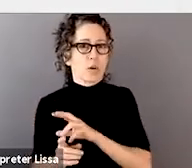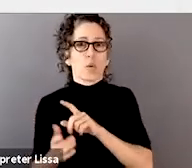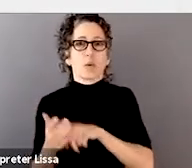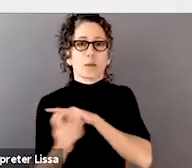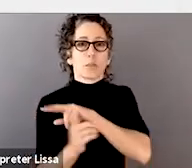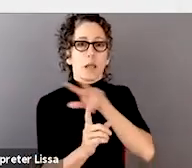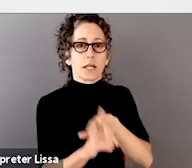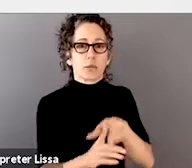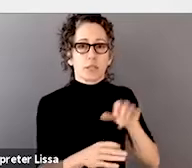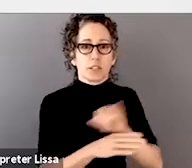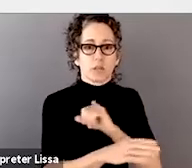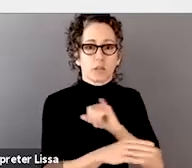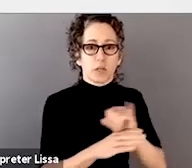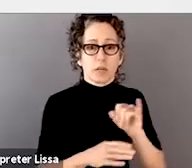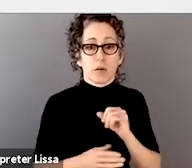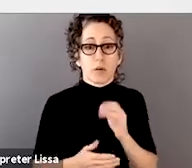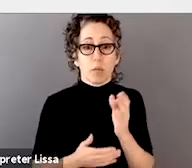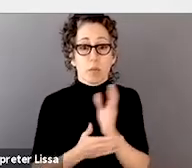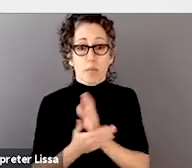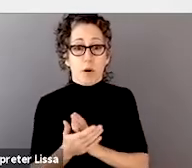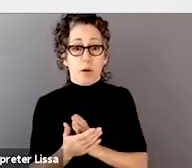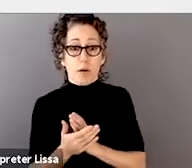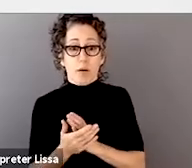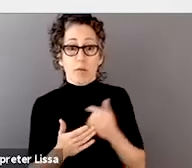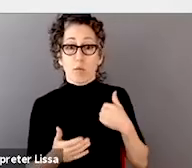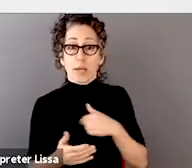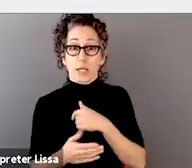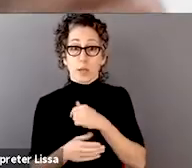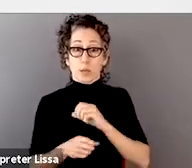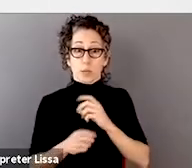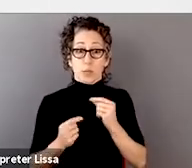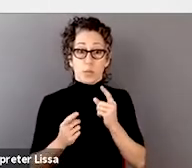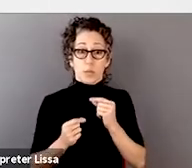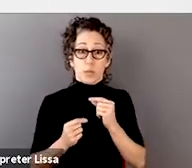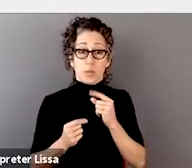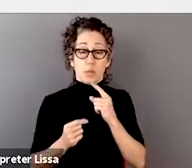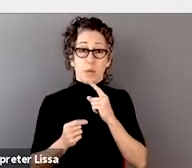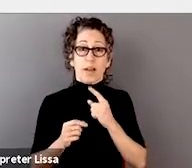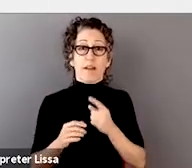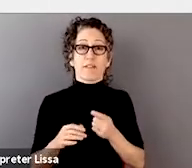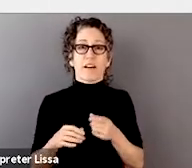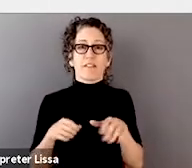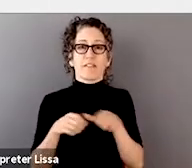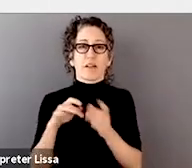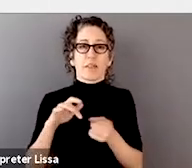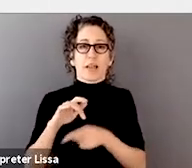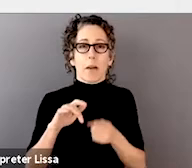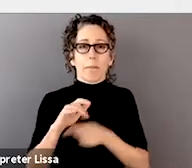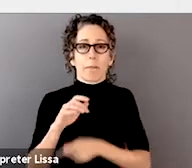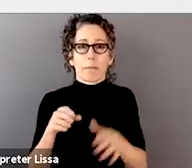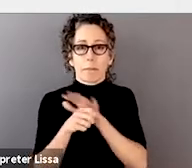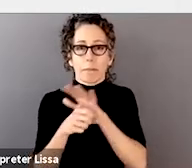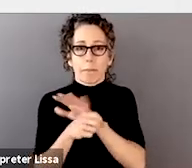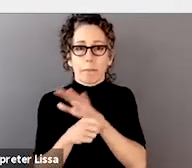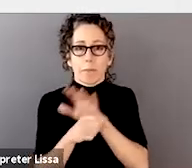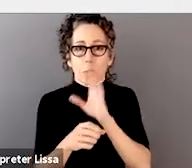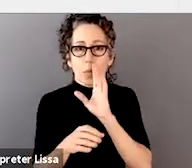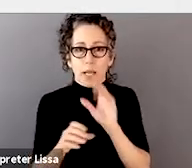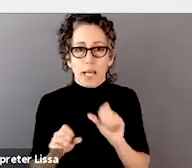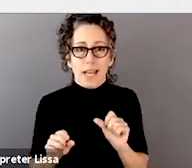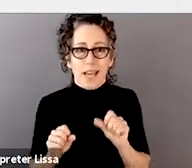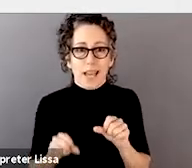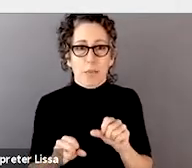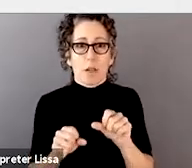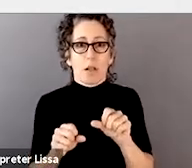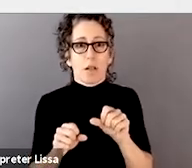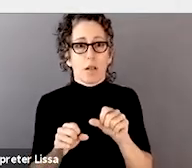work that we do in my group is like, how do we build sort of like stand in the gap, translate research into products that would now enable developers